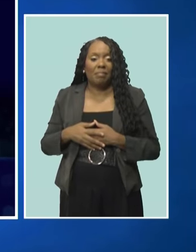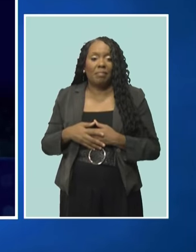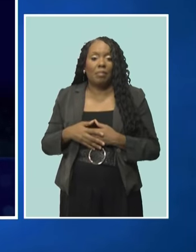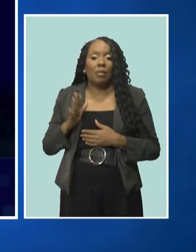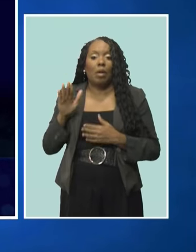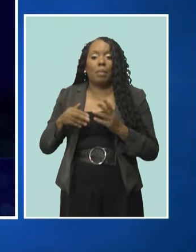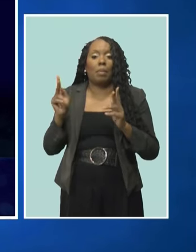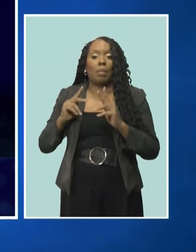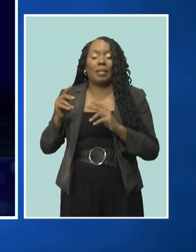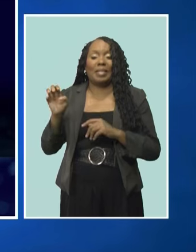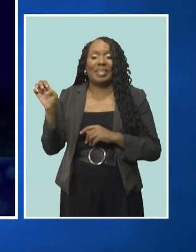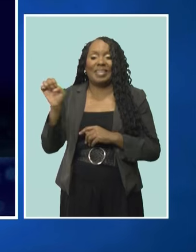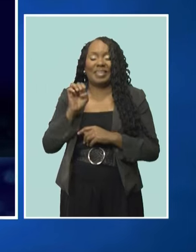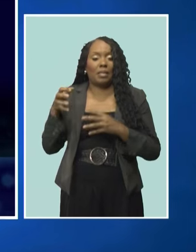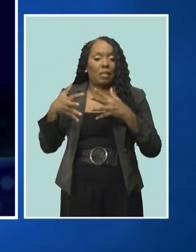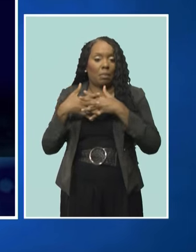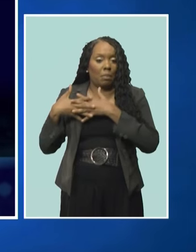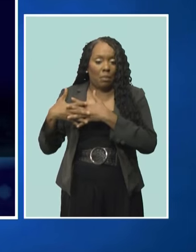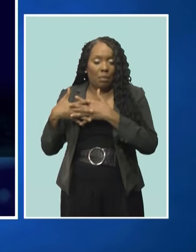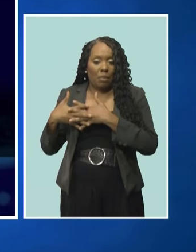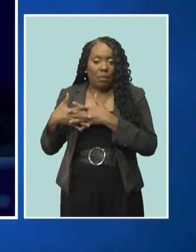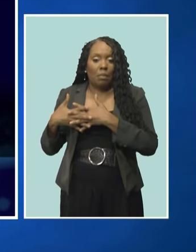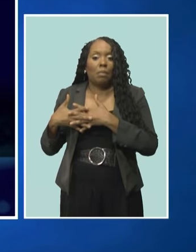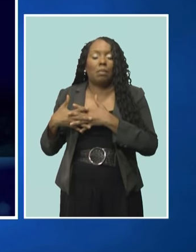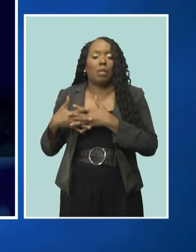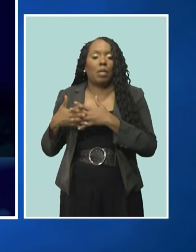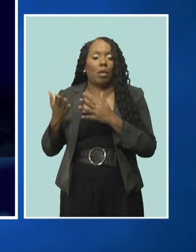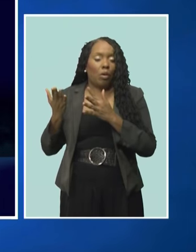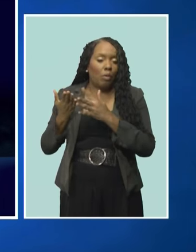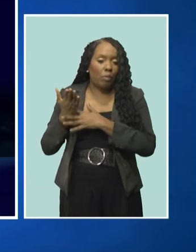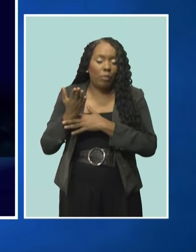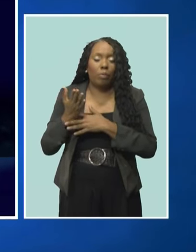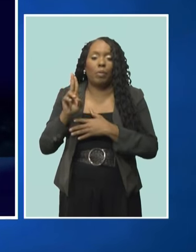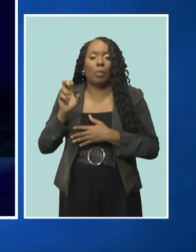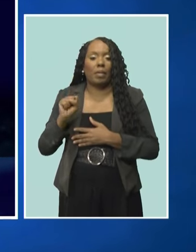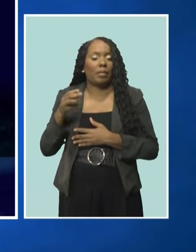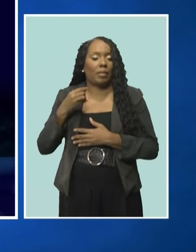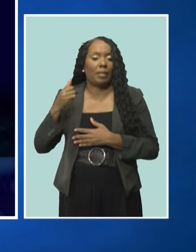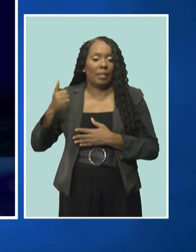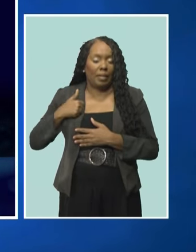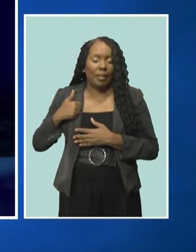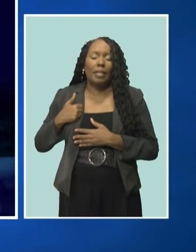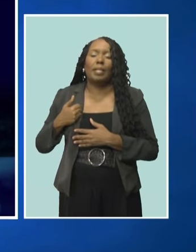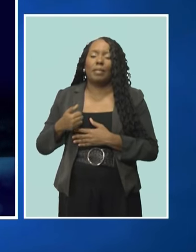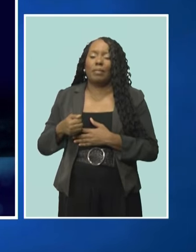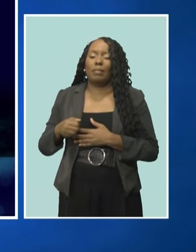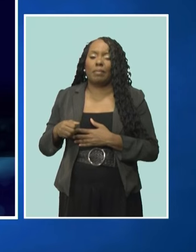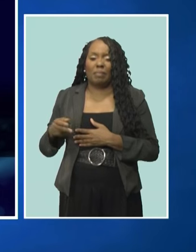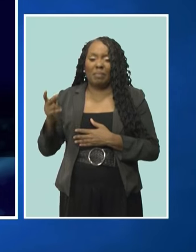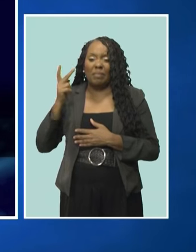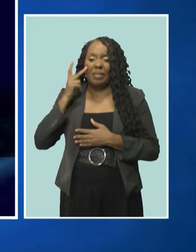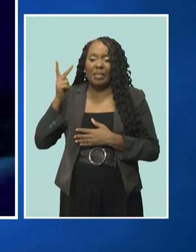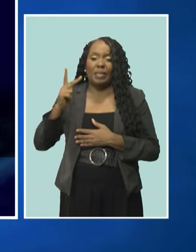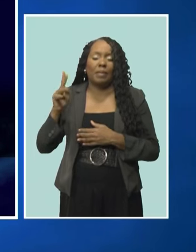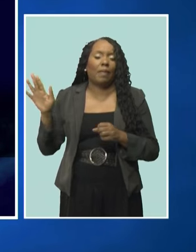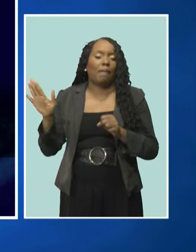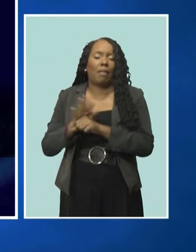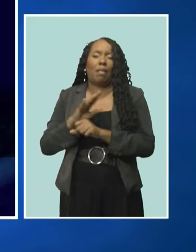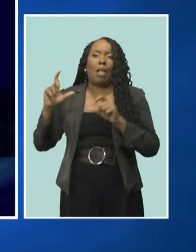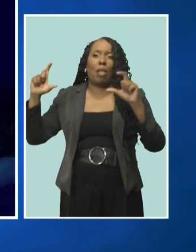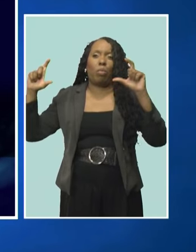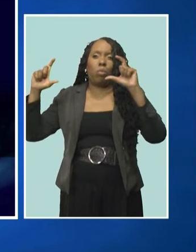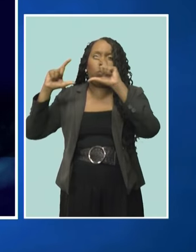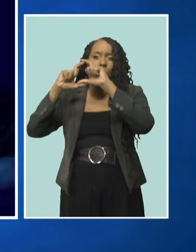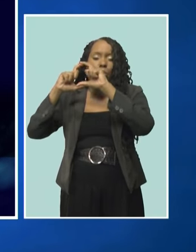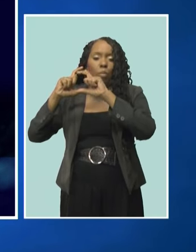eastern seaboard of the United States, so right up through U.S. into Canada, would have seen a total eclipse of the sun.